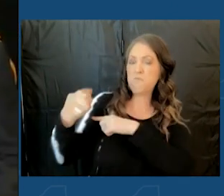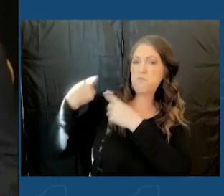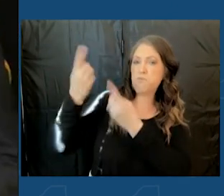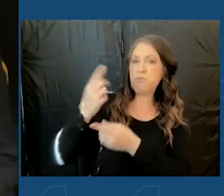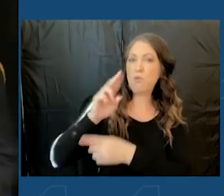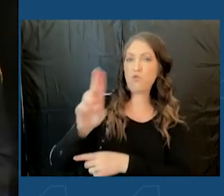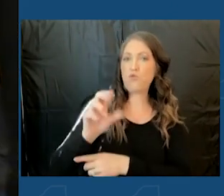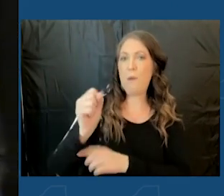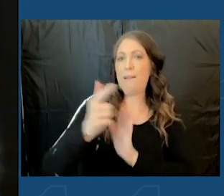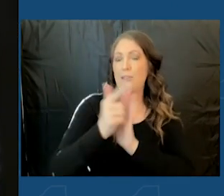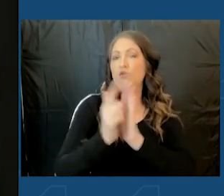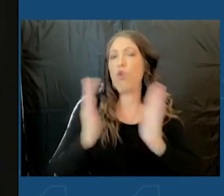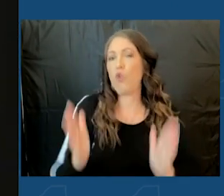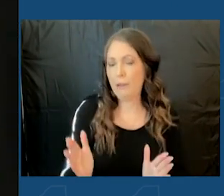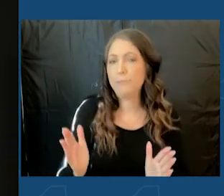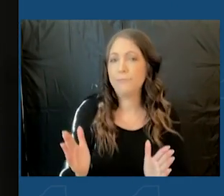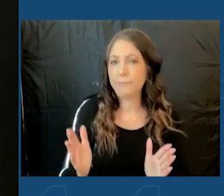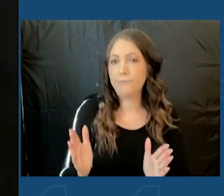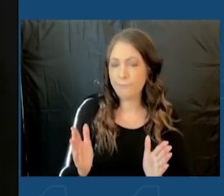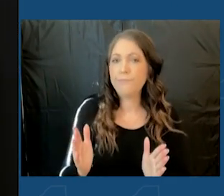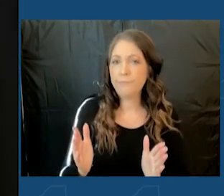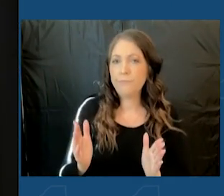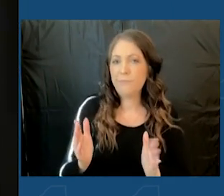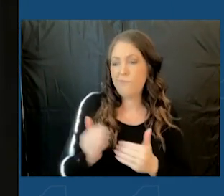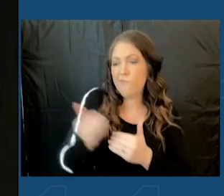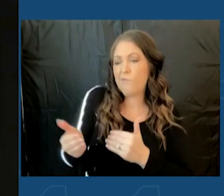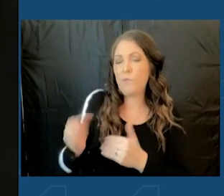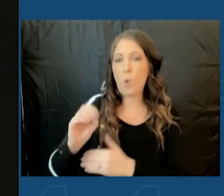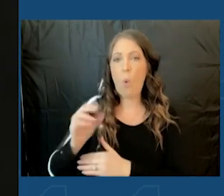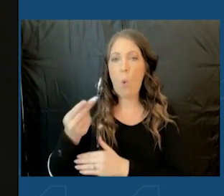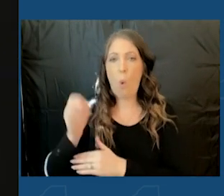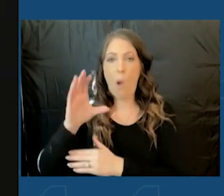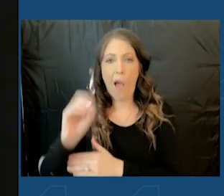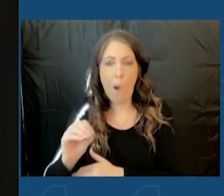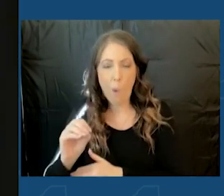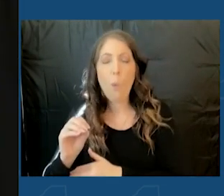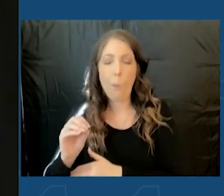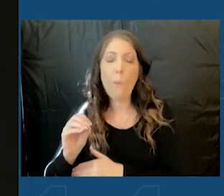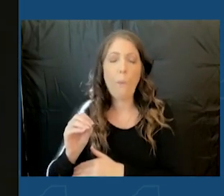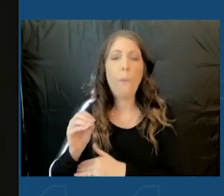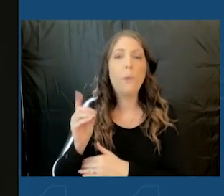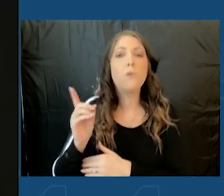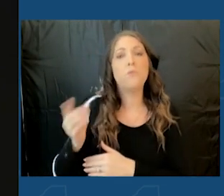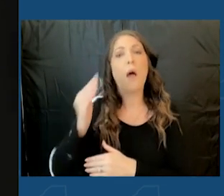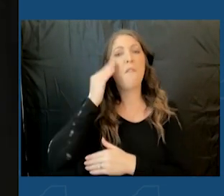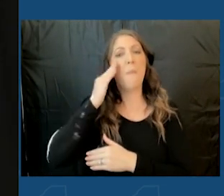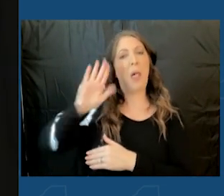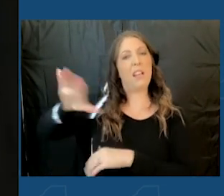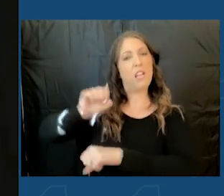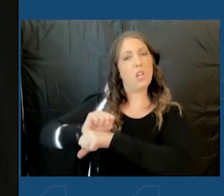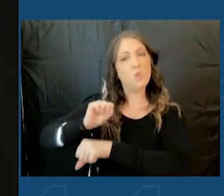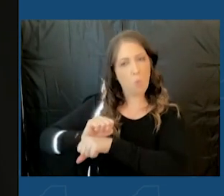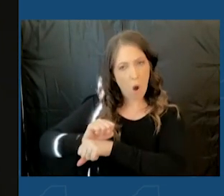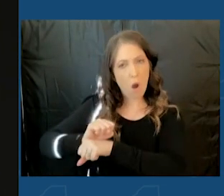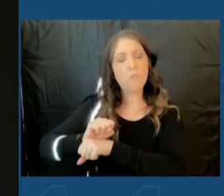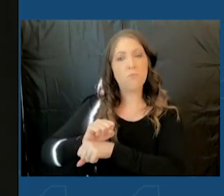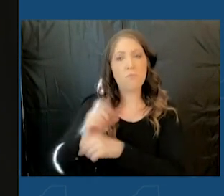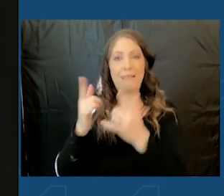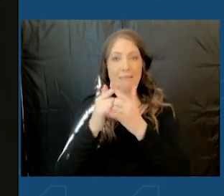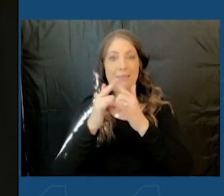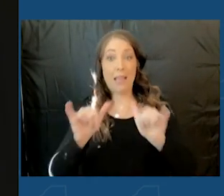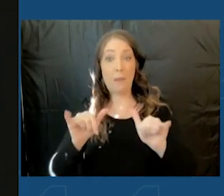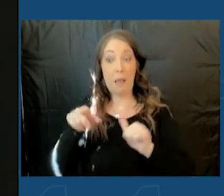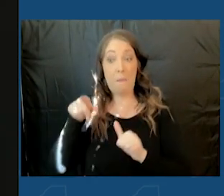attorney in almost neighboring Ohio, Cleveland area, and I'm familiar with his work because at the same time he was